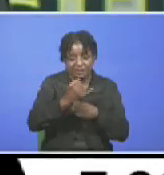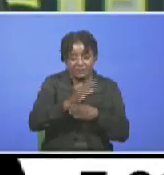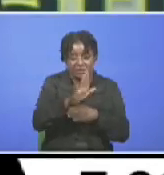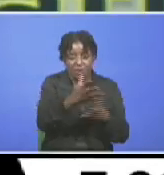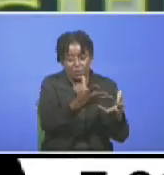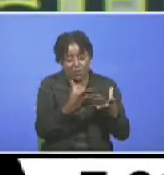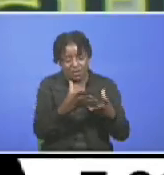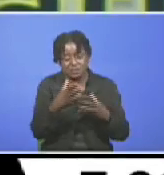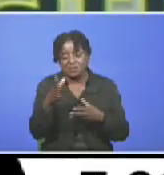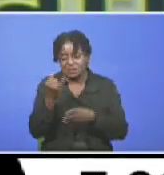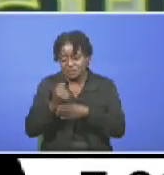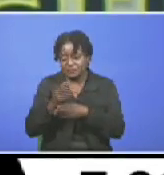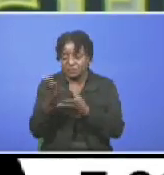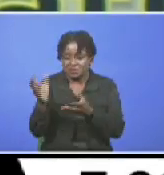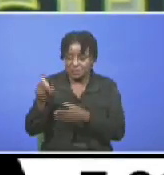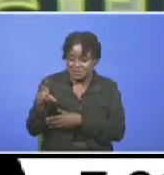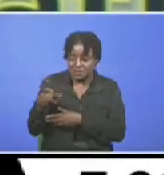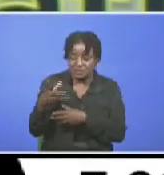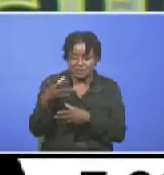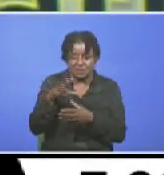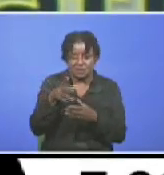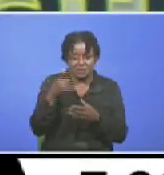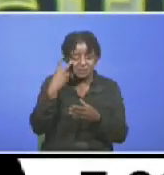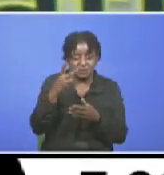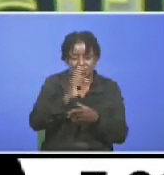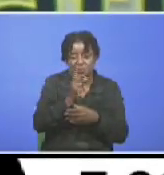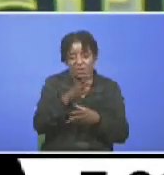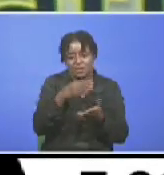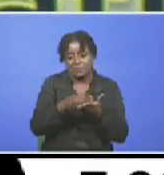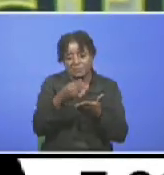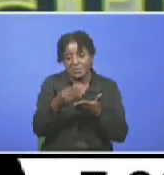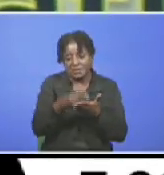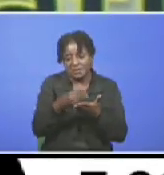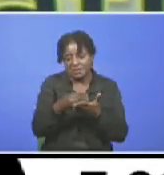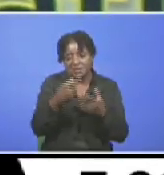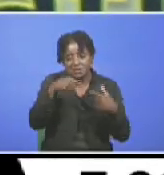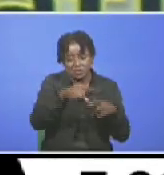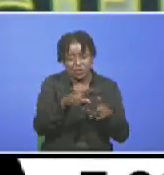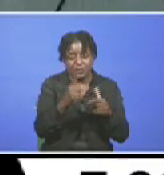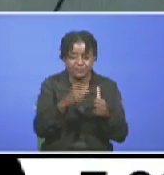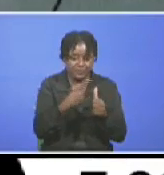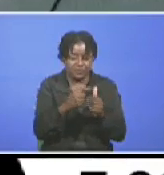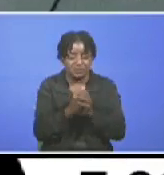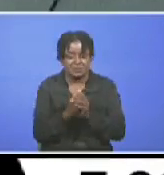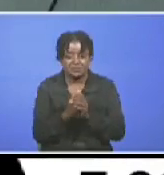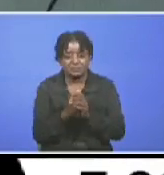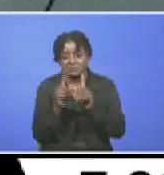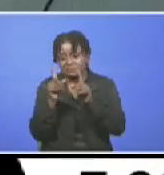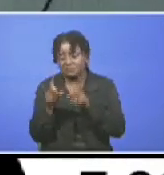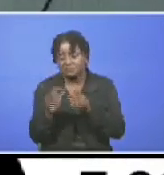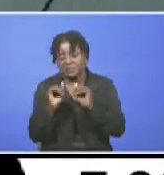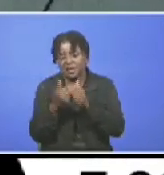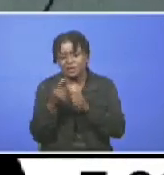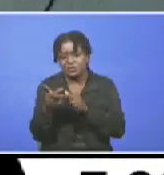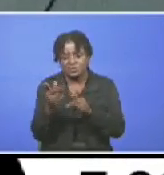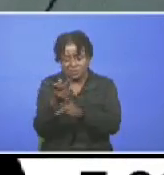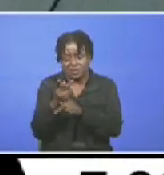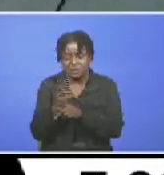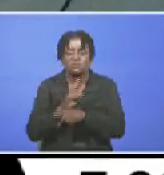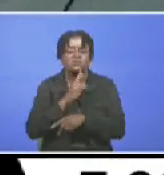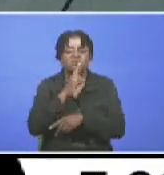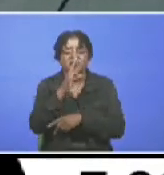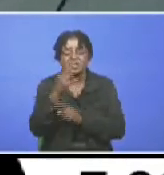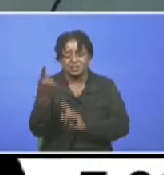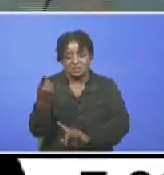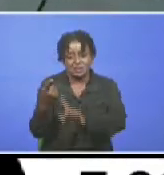and needs and find out where your money is really going first and foremost. So how does one keep realistic goals?